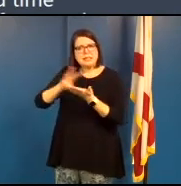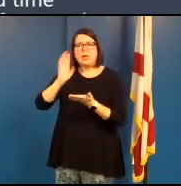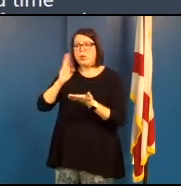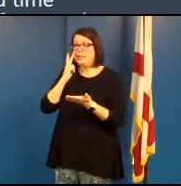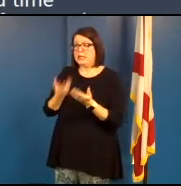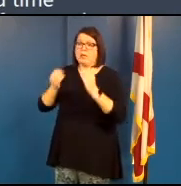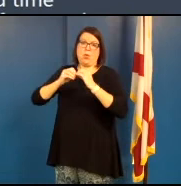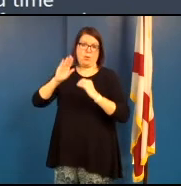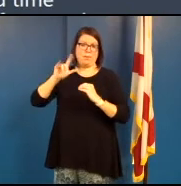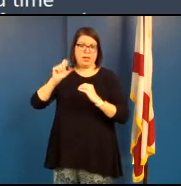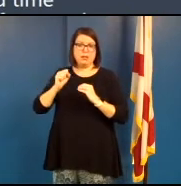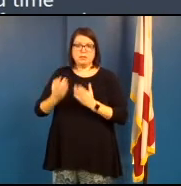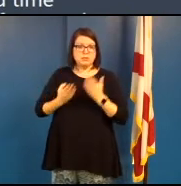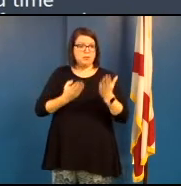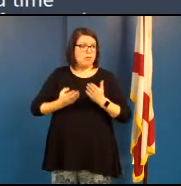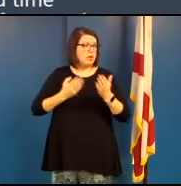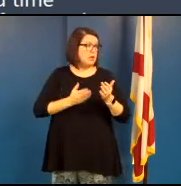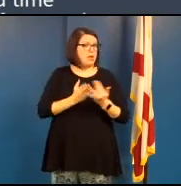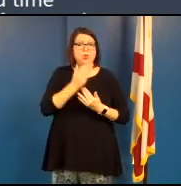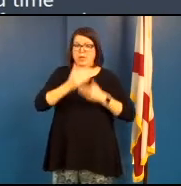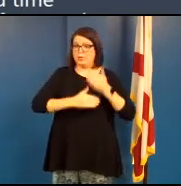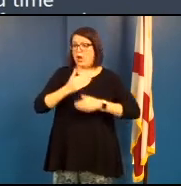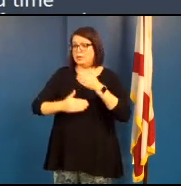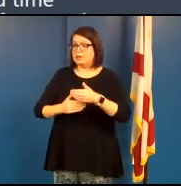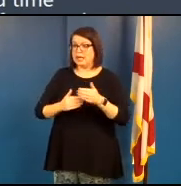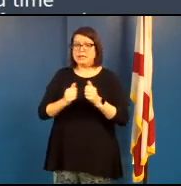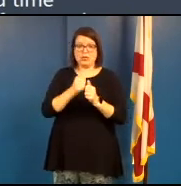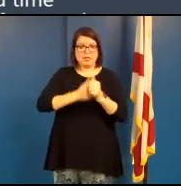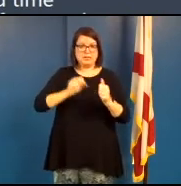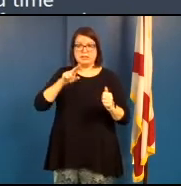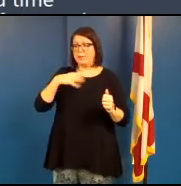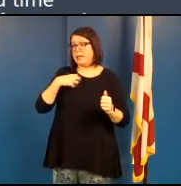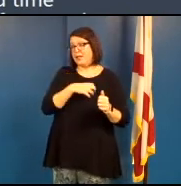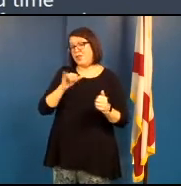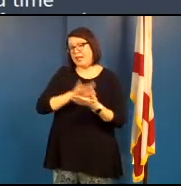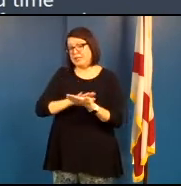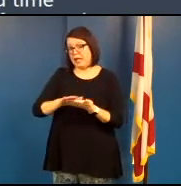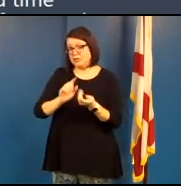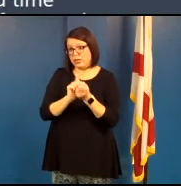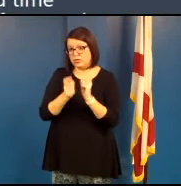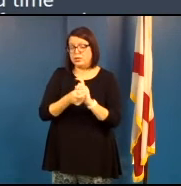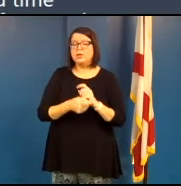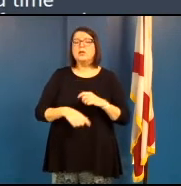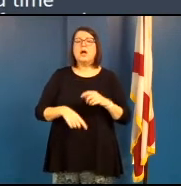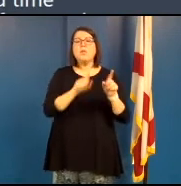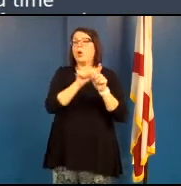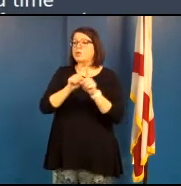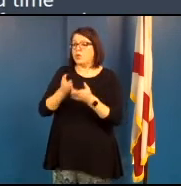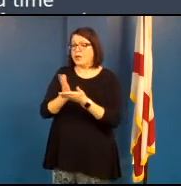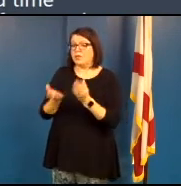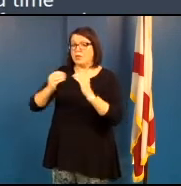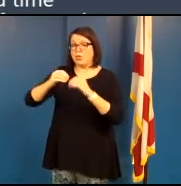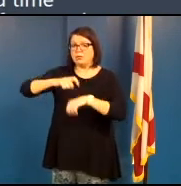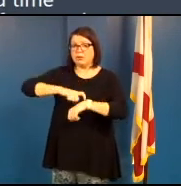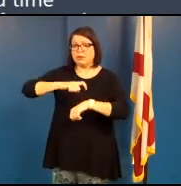chance to get to the floor for full consideration. And then they're making some changes to allow additional amendments to be filed in committee as long as